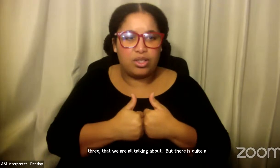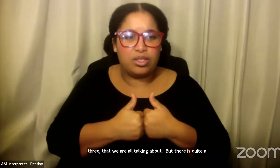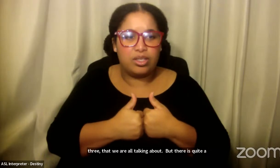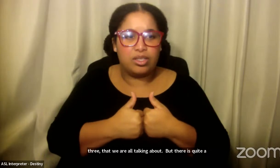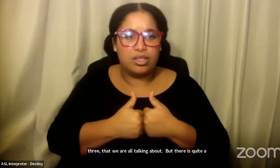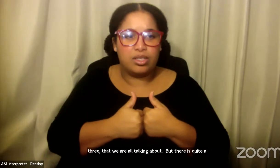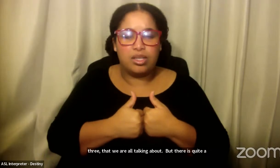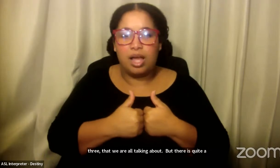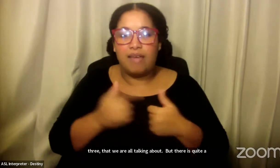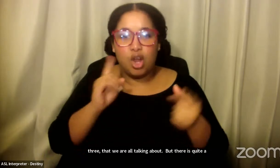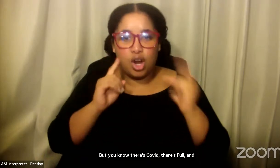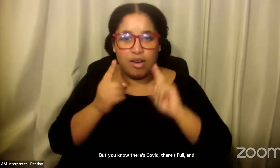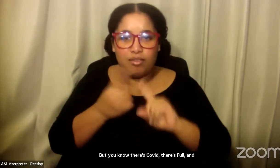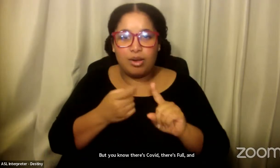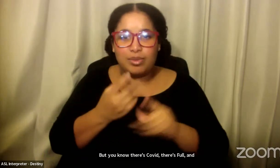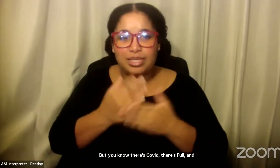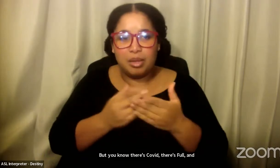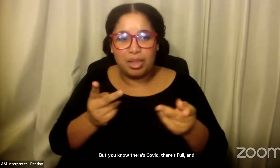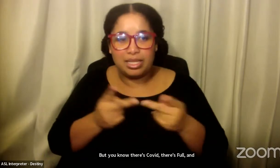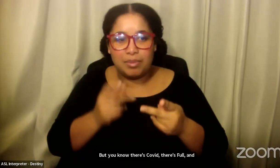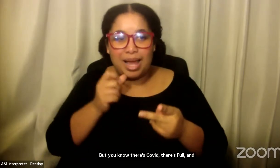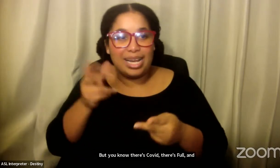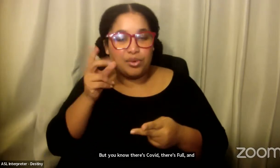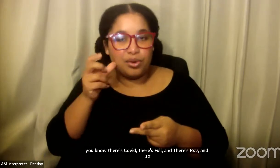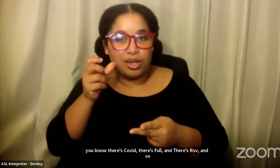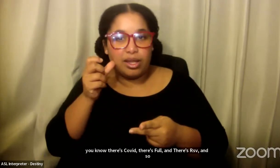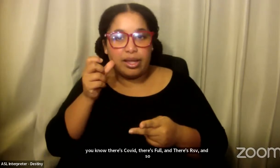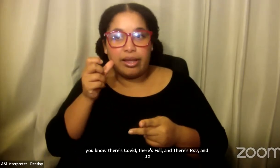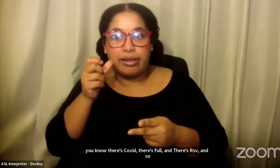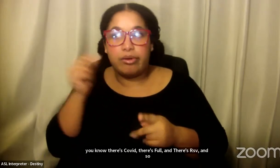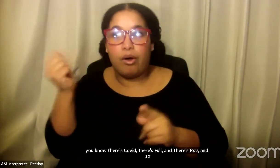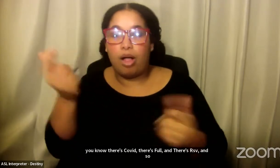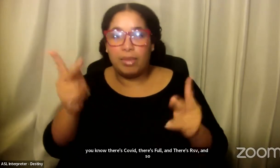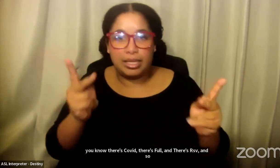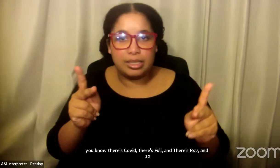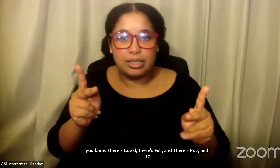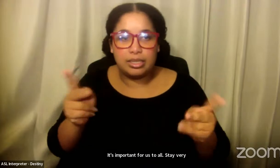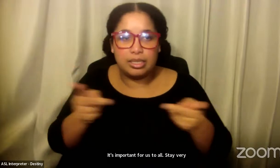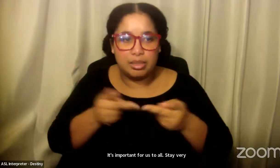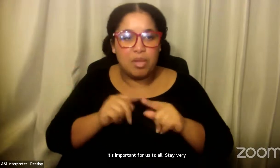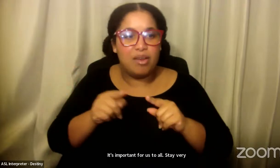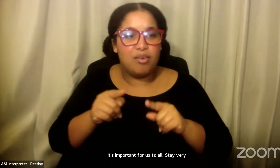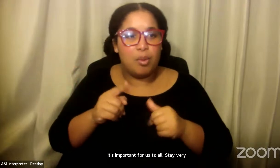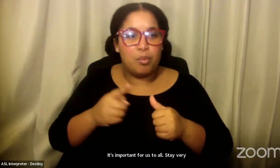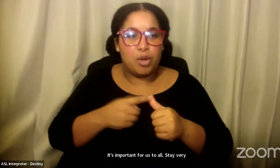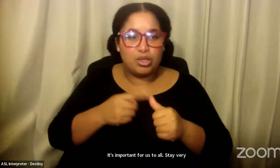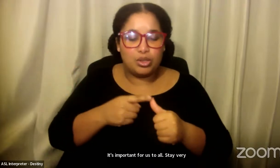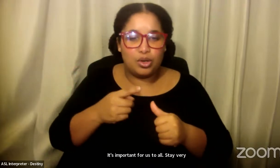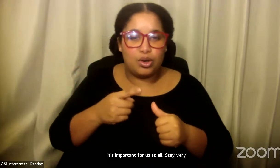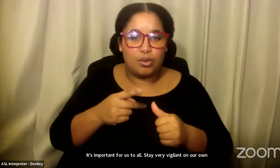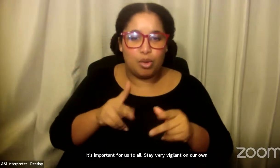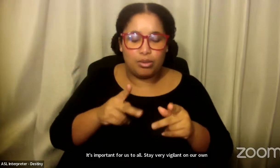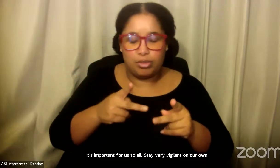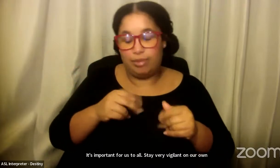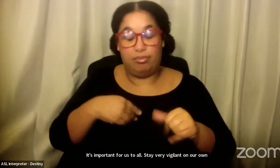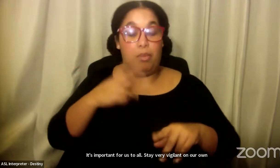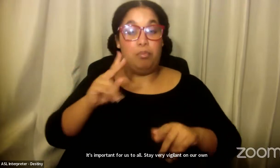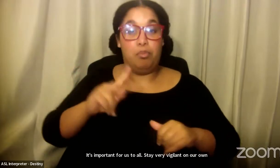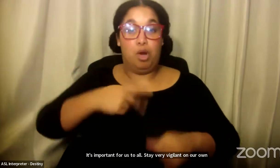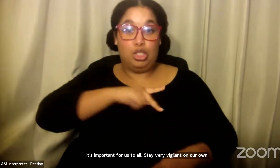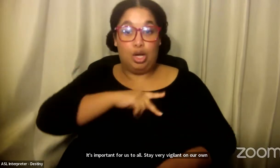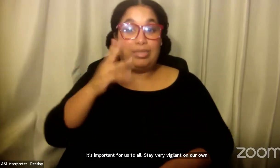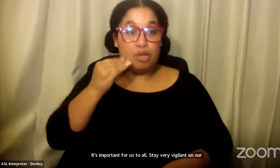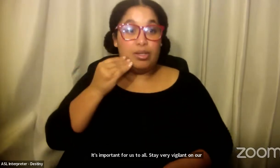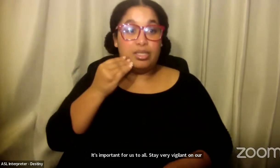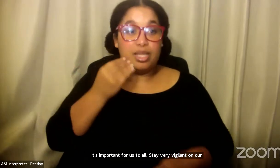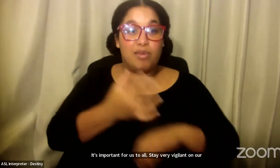I mean, I've heard it from some places. I'm not hearing it everywhere, but I know it's true from personal experience. There's been a run on children's